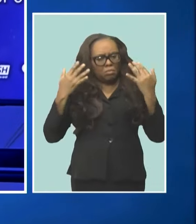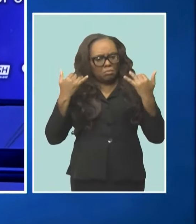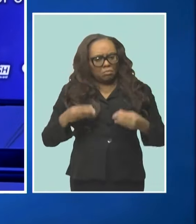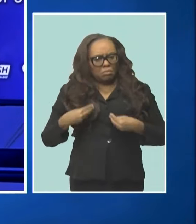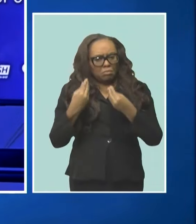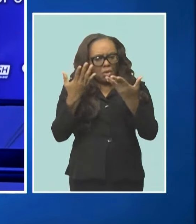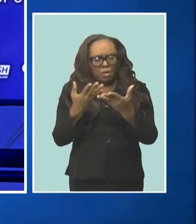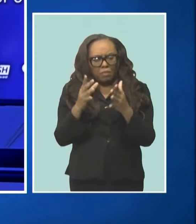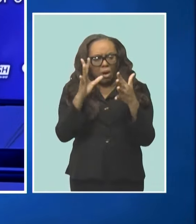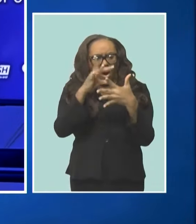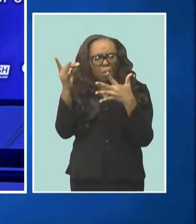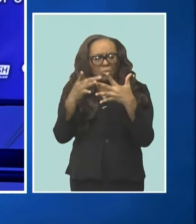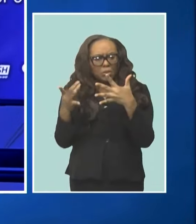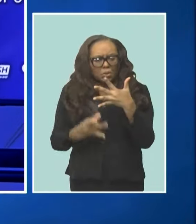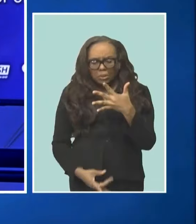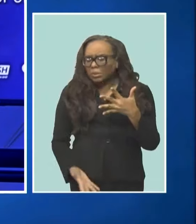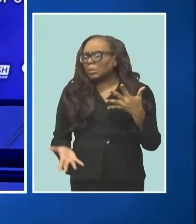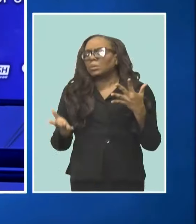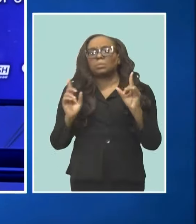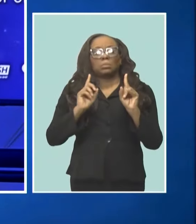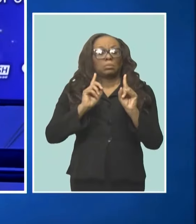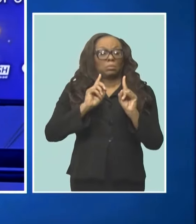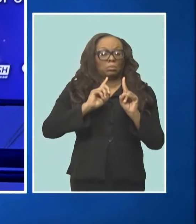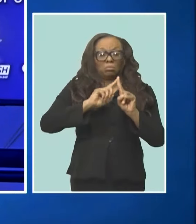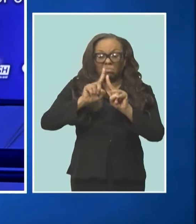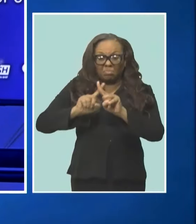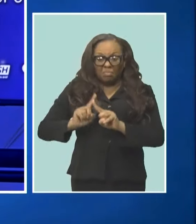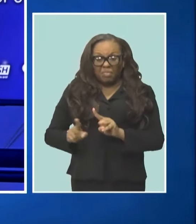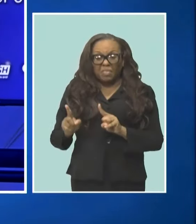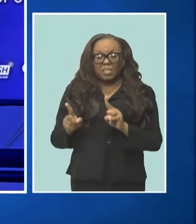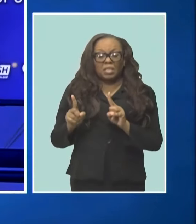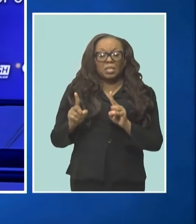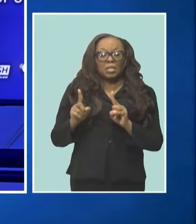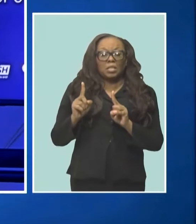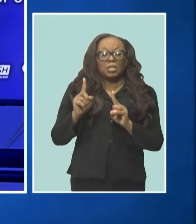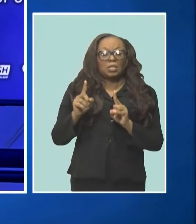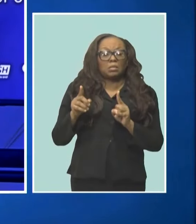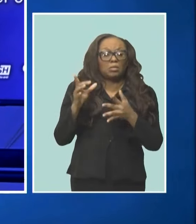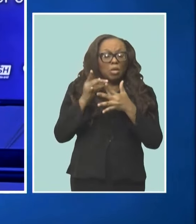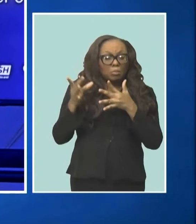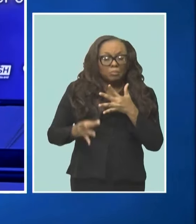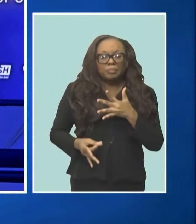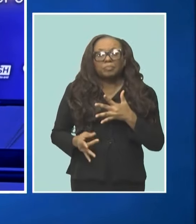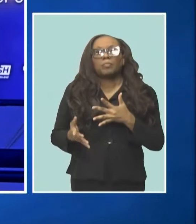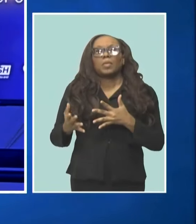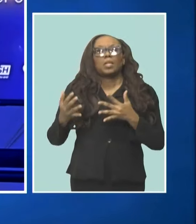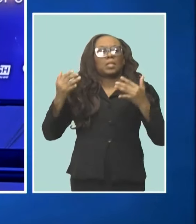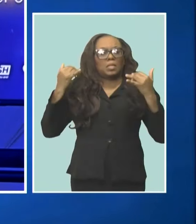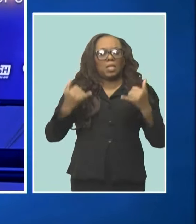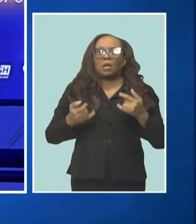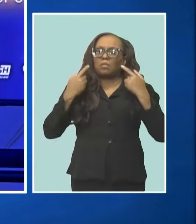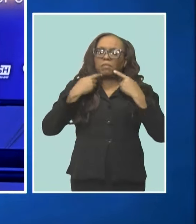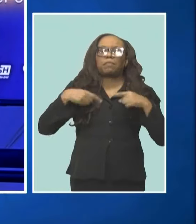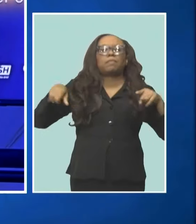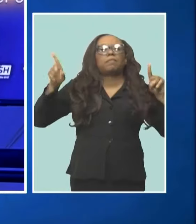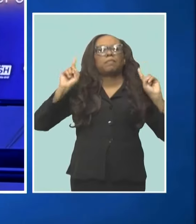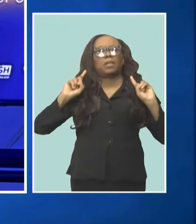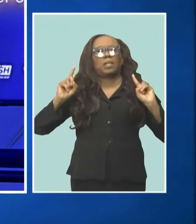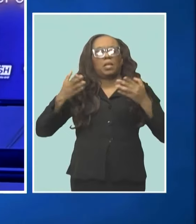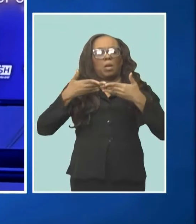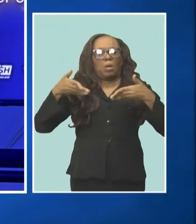options to Barbadians. And if you didn't take that decision at the time at which you did, as I said, we would be now coming